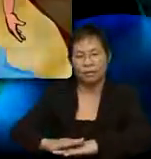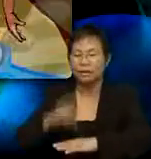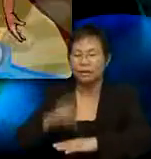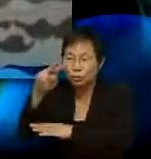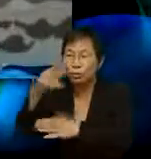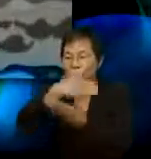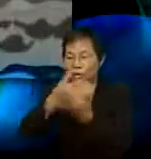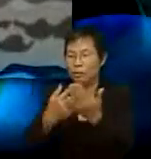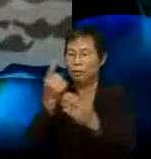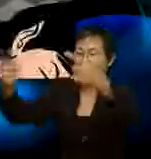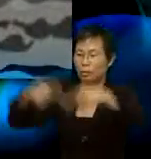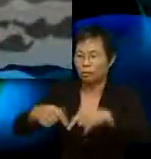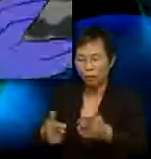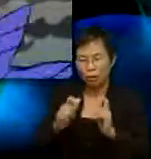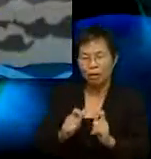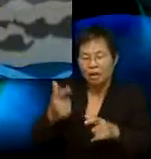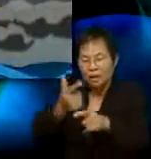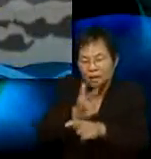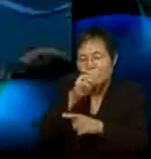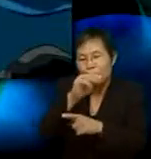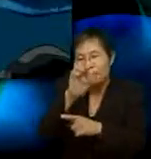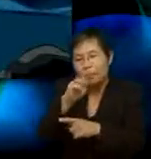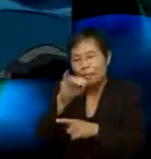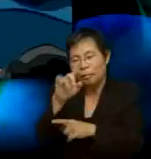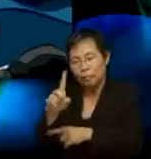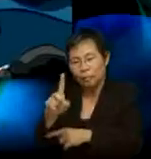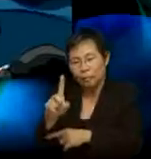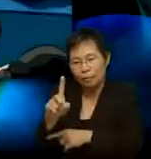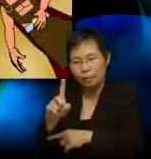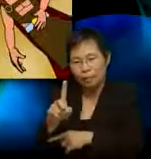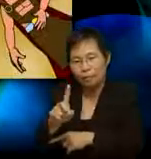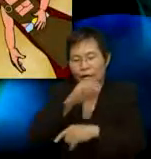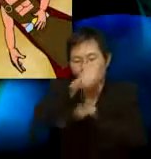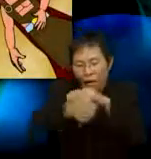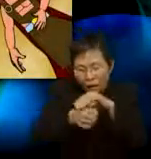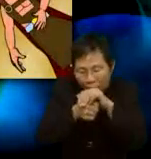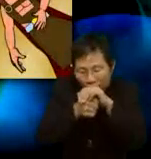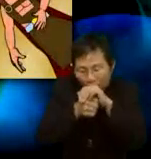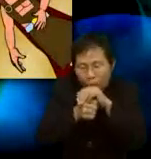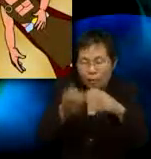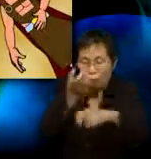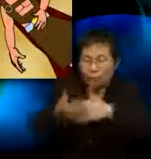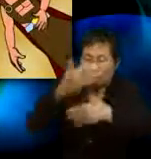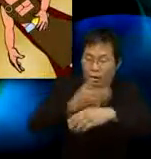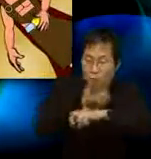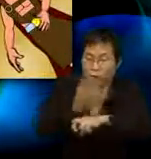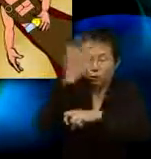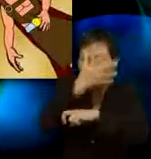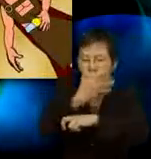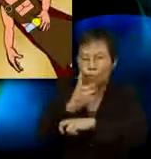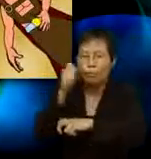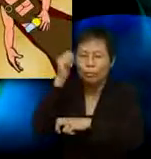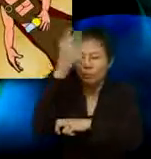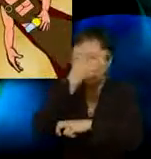coming. Quickly, the little mermaid hid behind a rock. She saw a beautiful girl